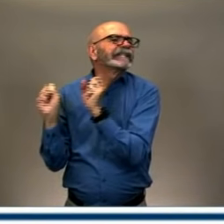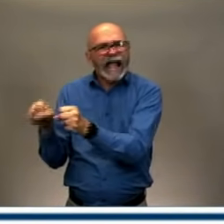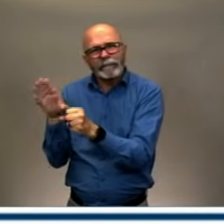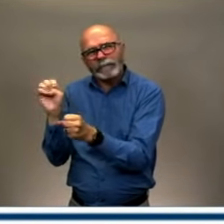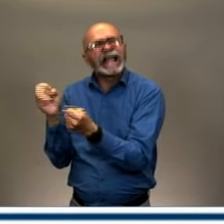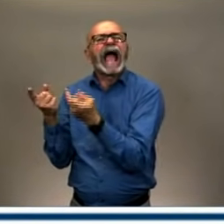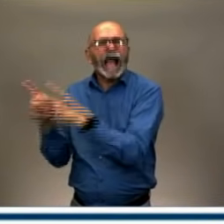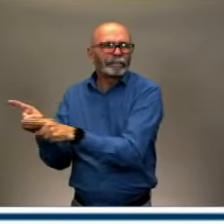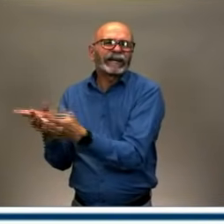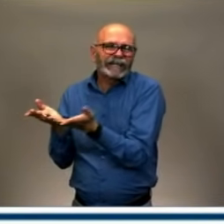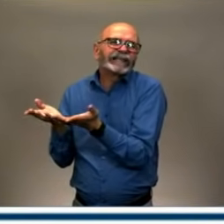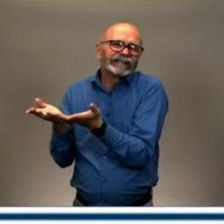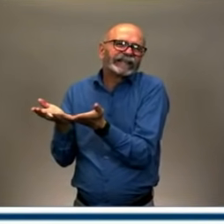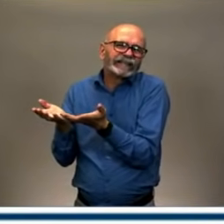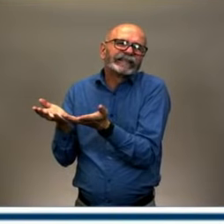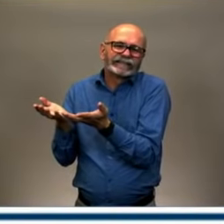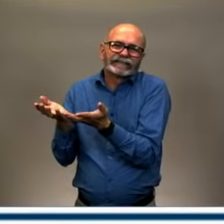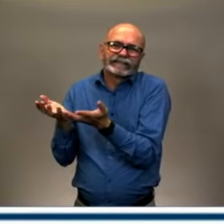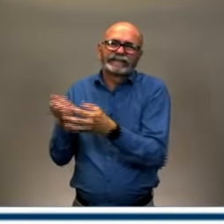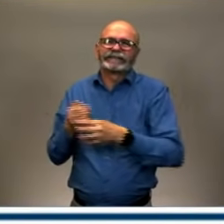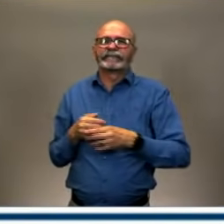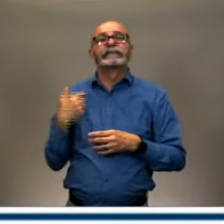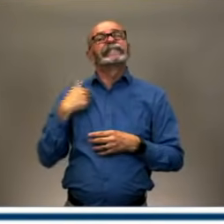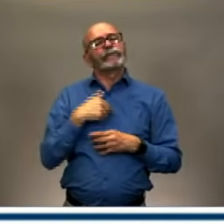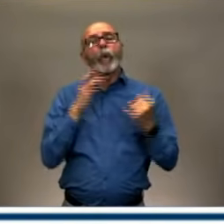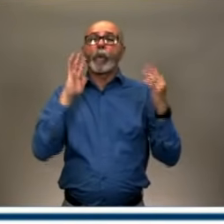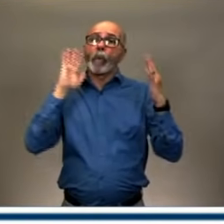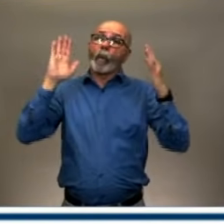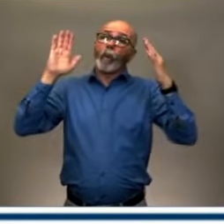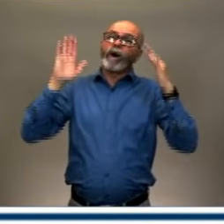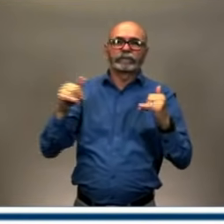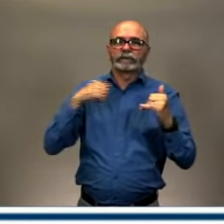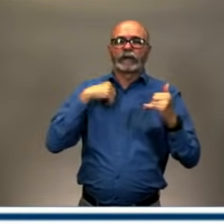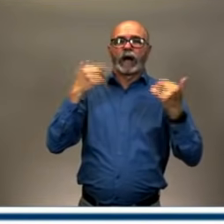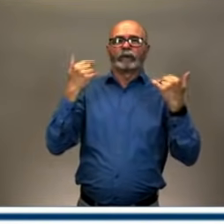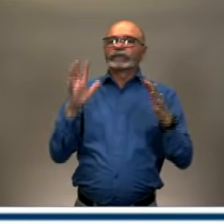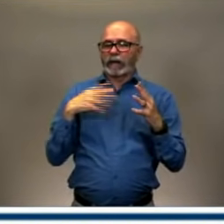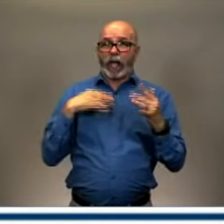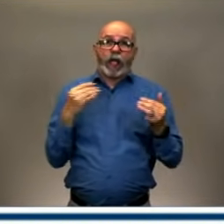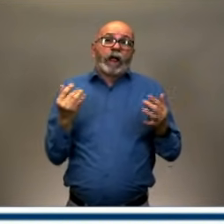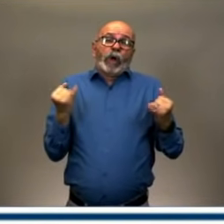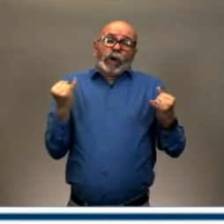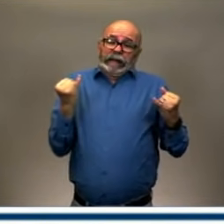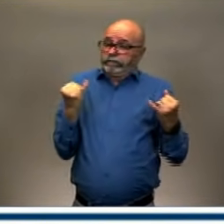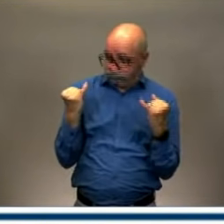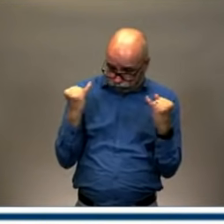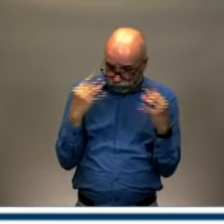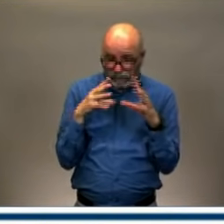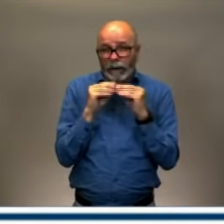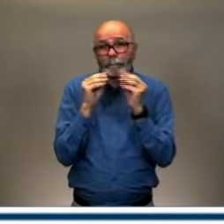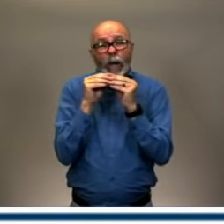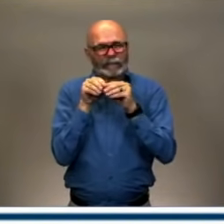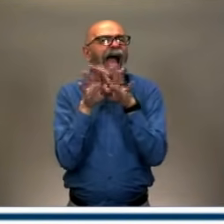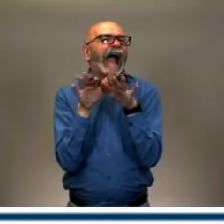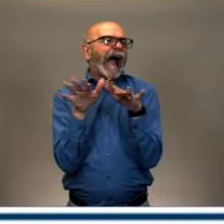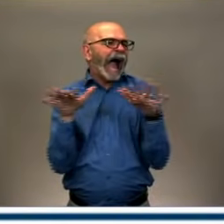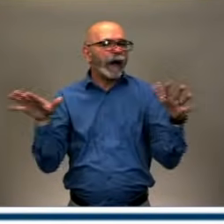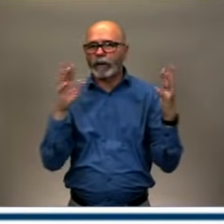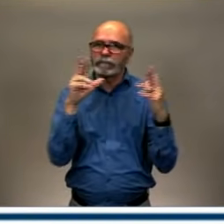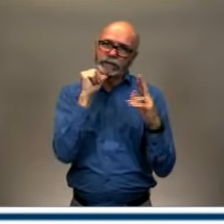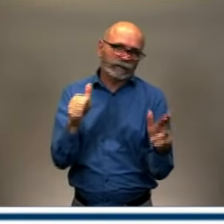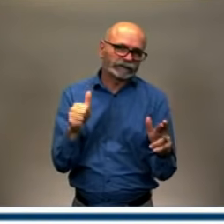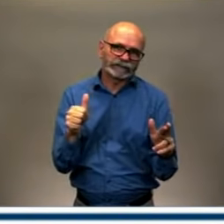hard to do is not have super spreader events where we have a large number of new cases from a single exposure. So we